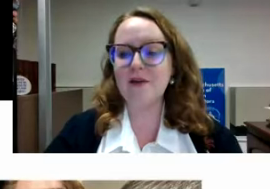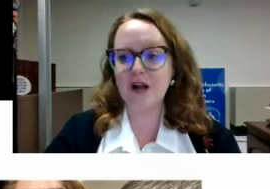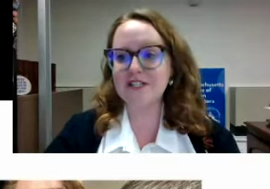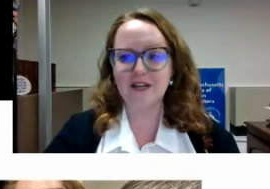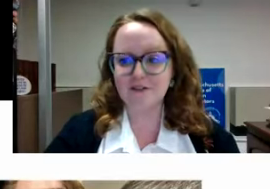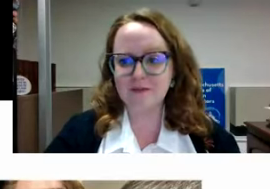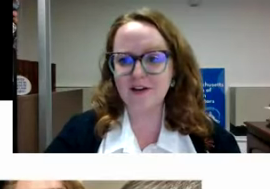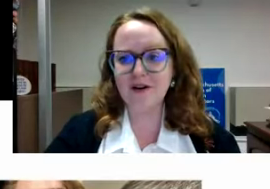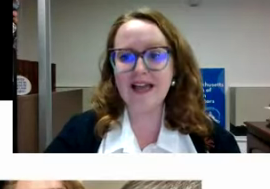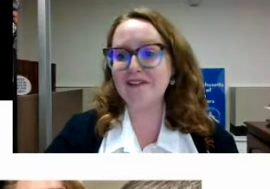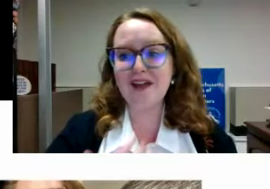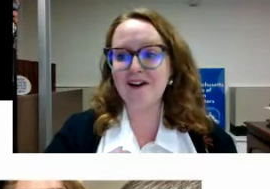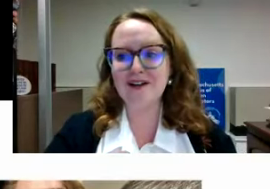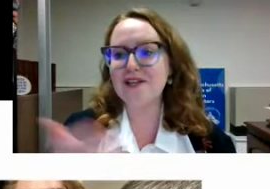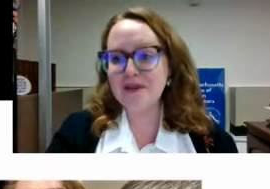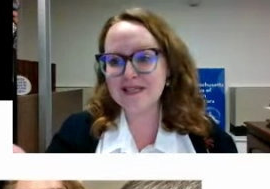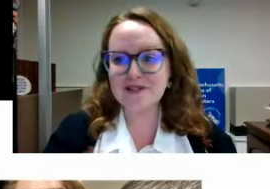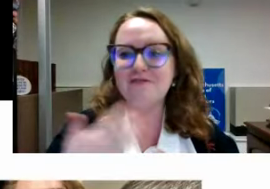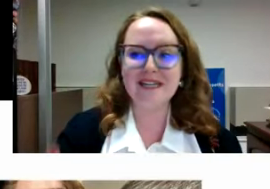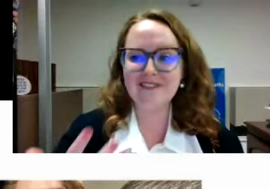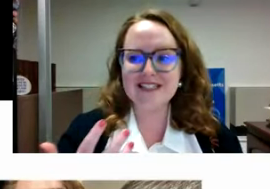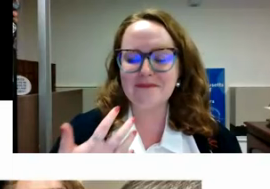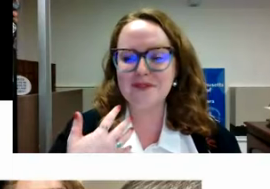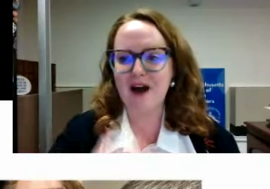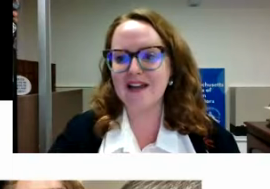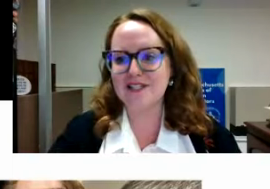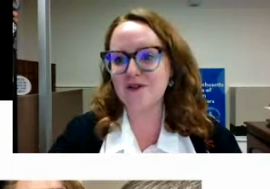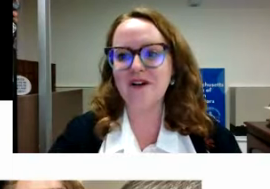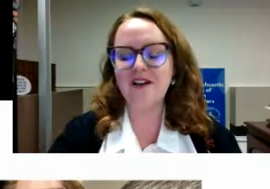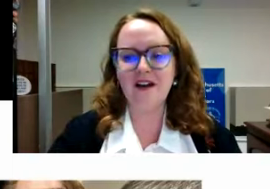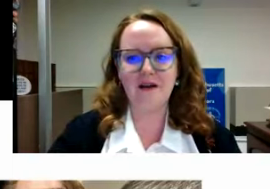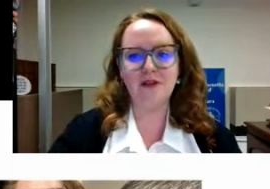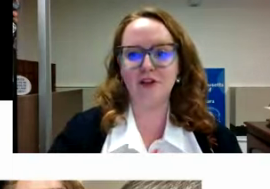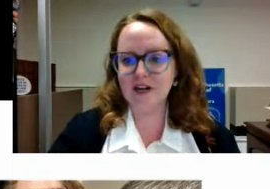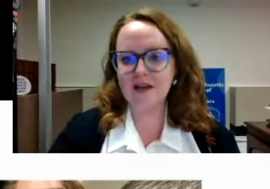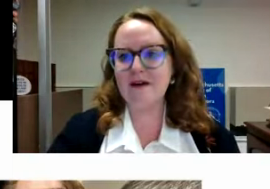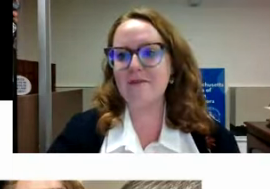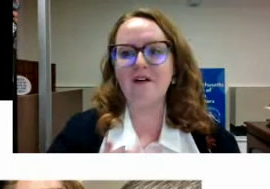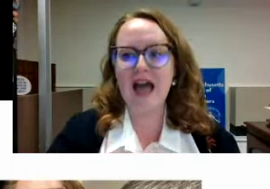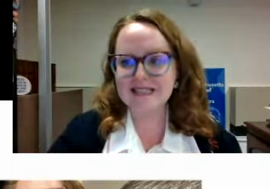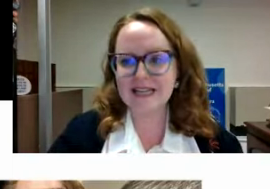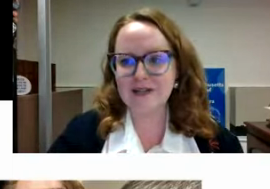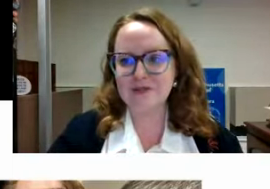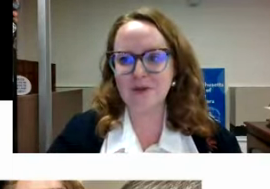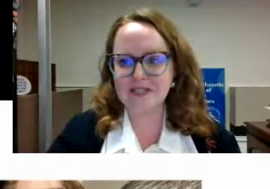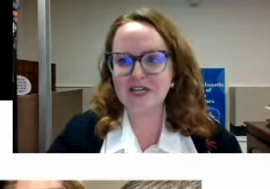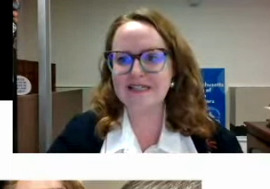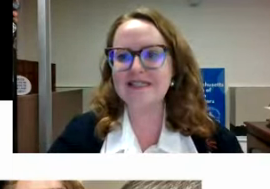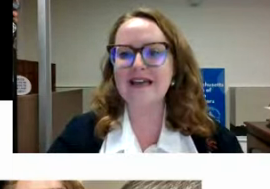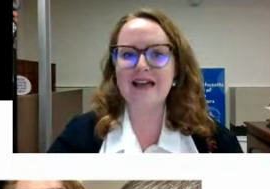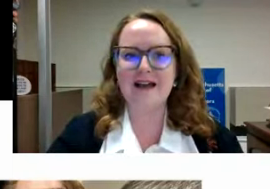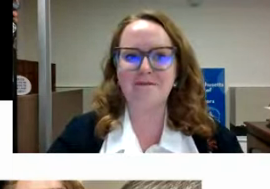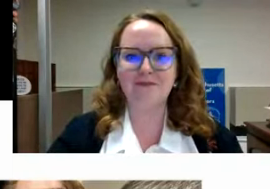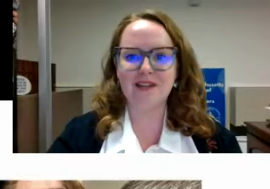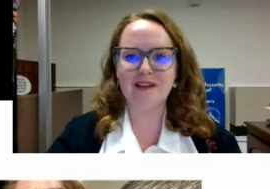you and they want to hear from you. And they are humans who've been in the same spot as you, learning about a bill, asking those